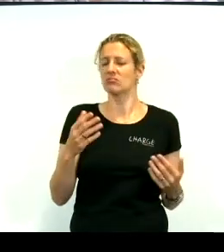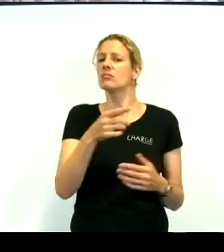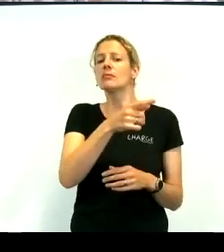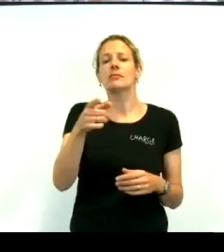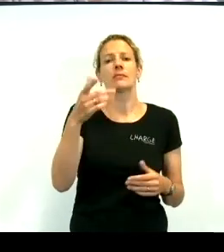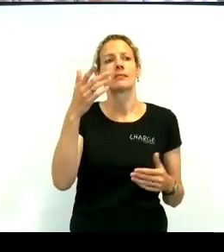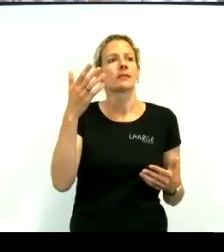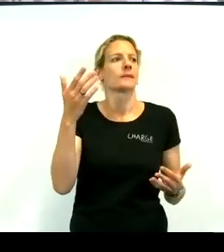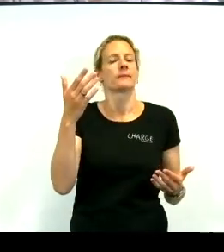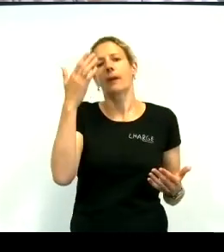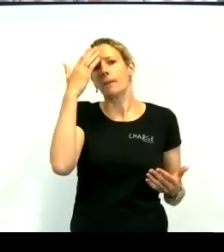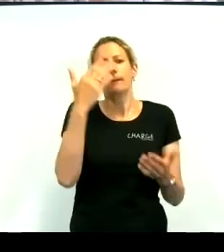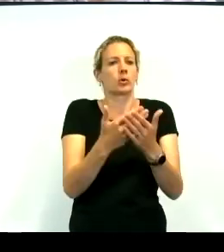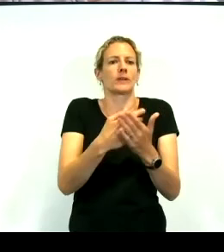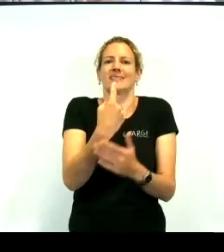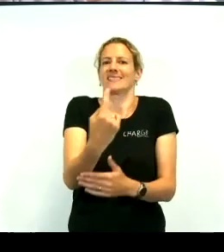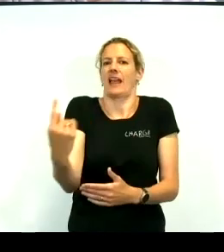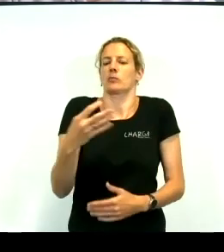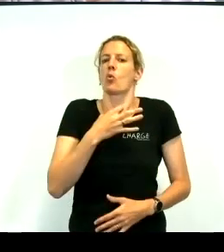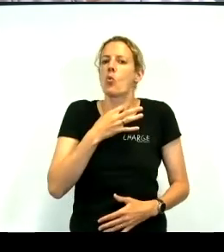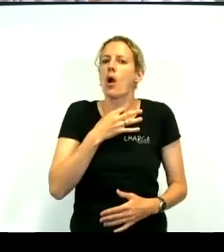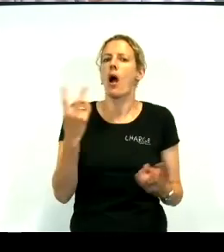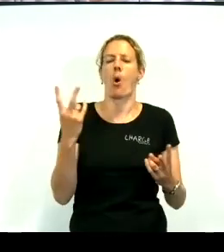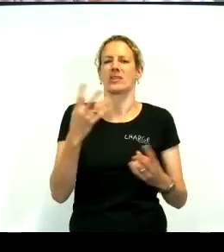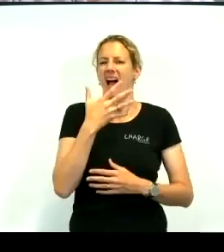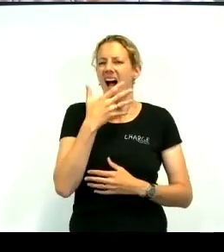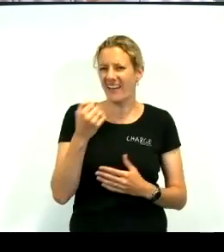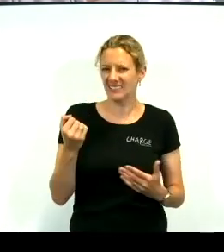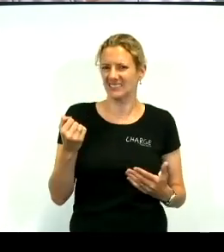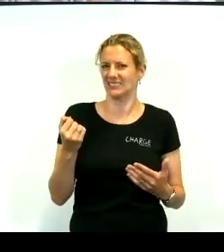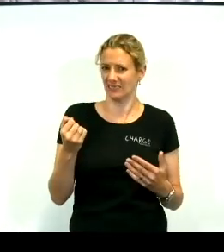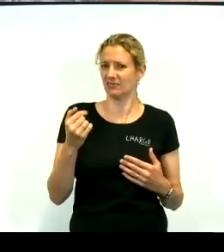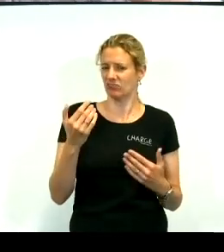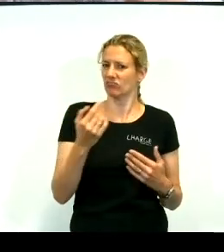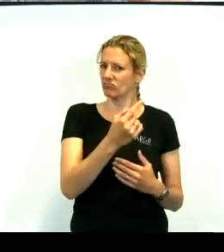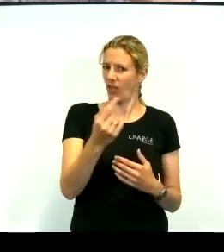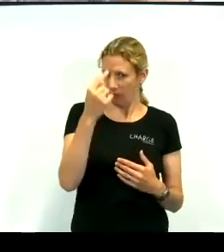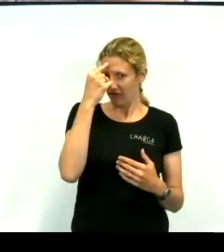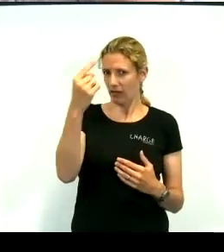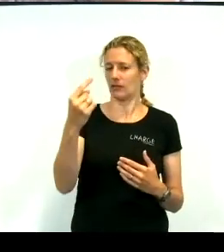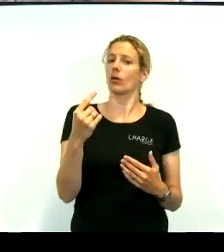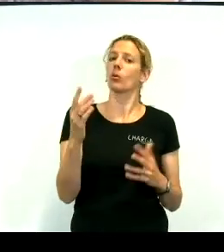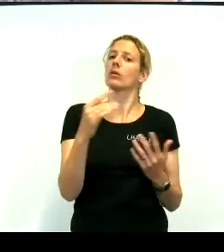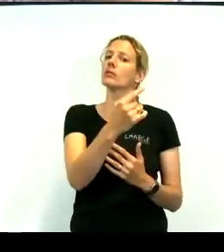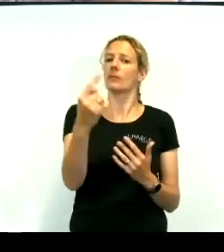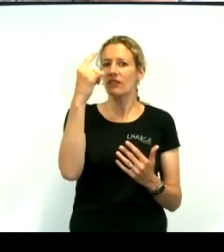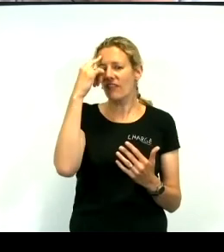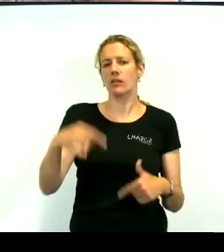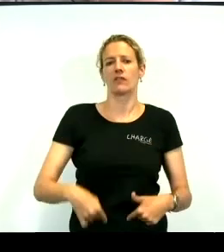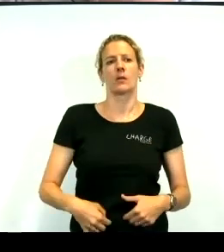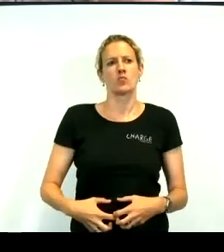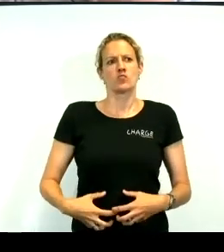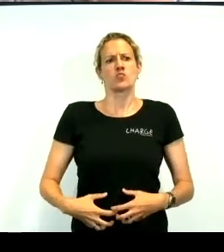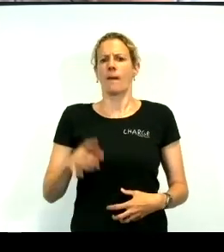And connected to that is knowing when your bladder is full and you need to go and have a pee. And so